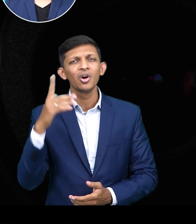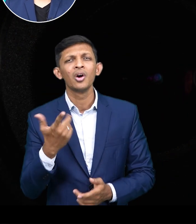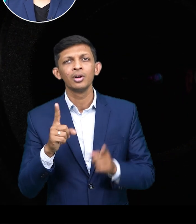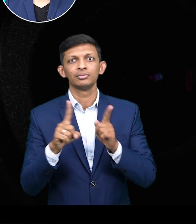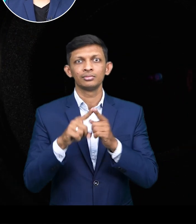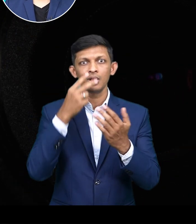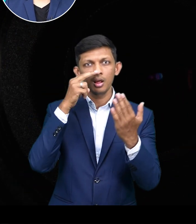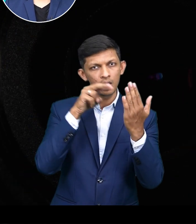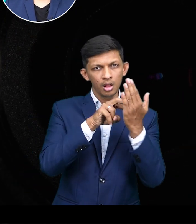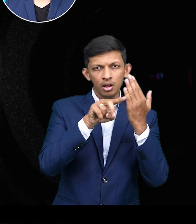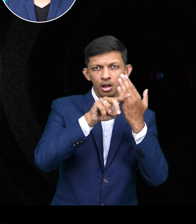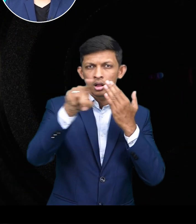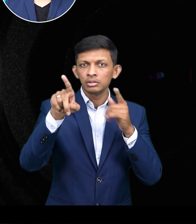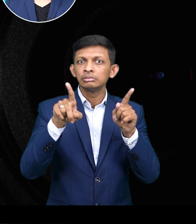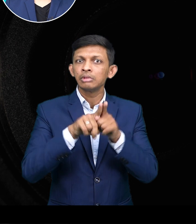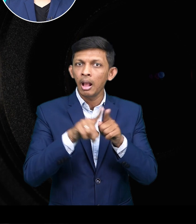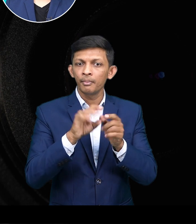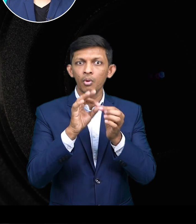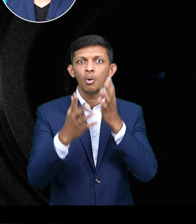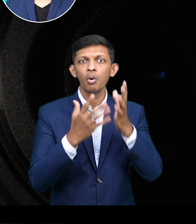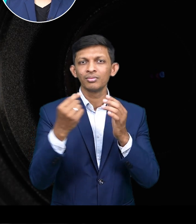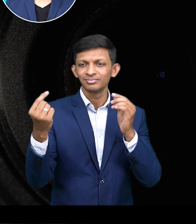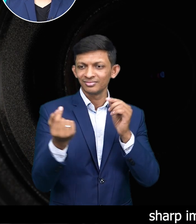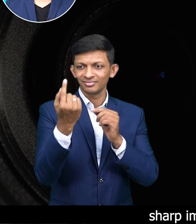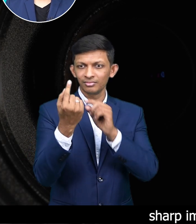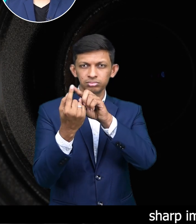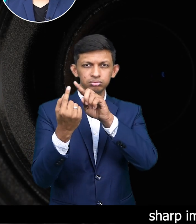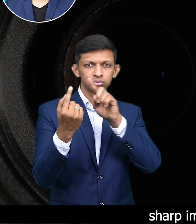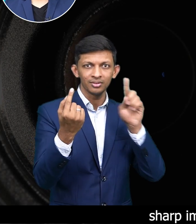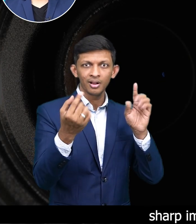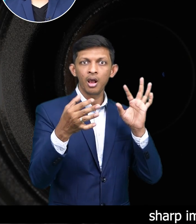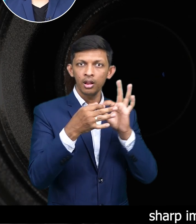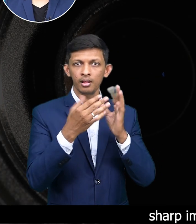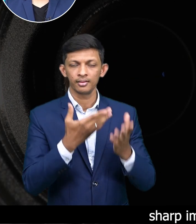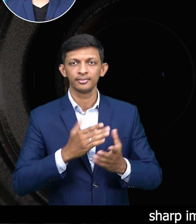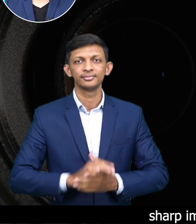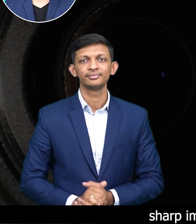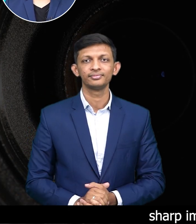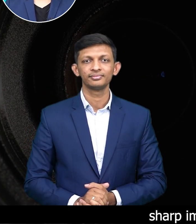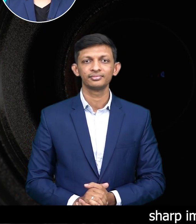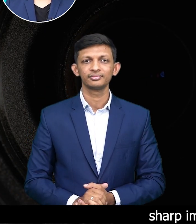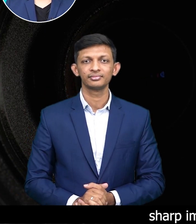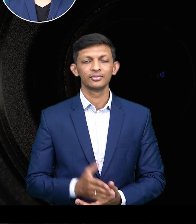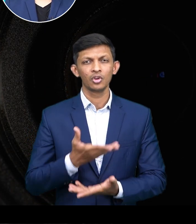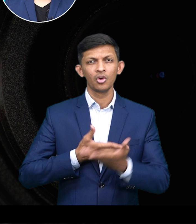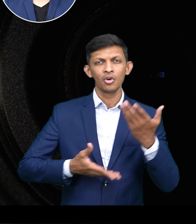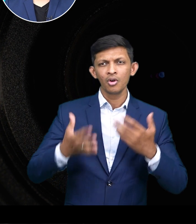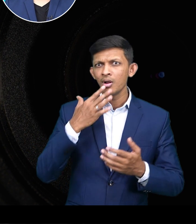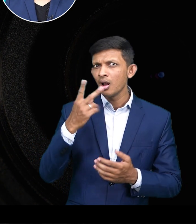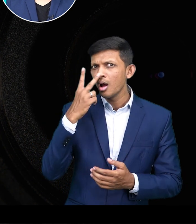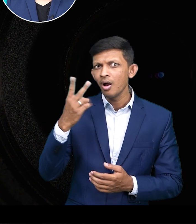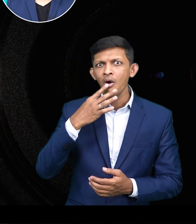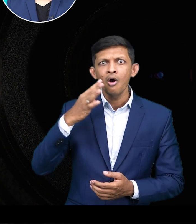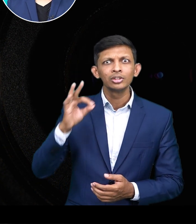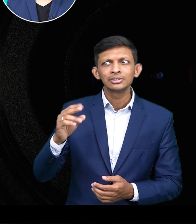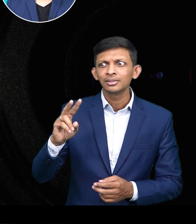For this, move the screen till a sharp image of the flame is obtained. We get